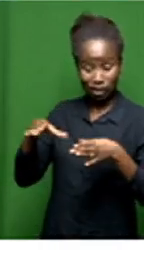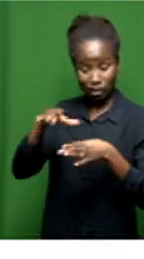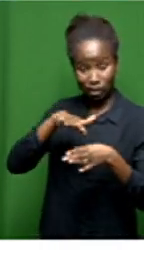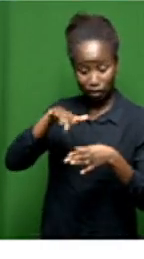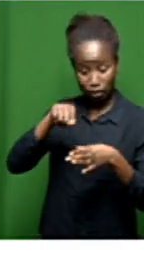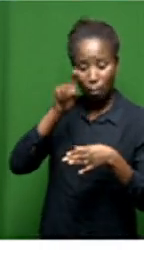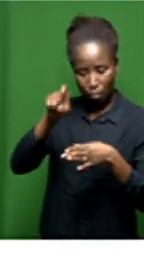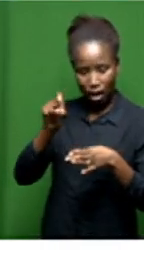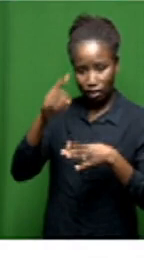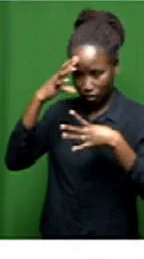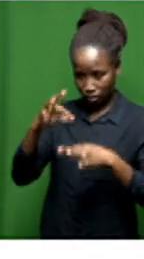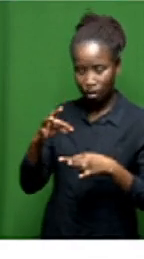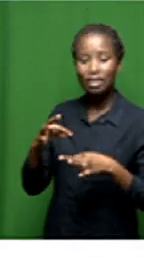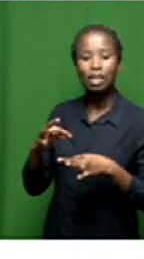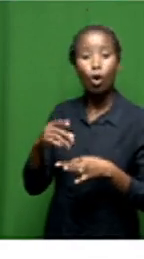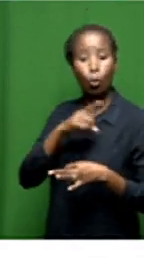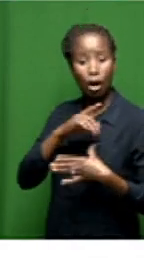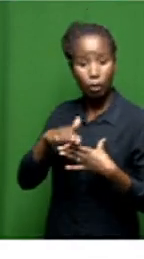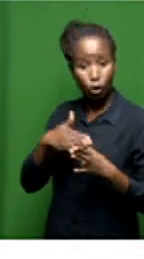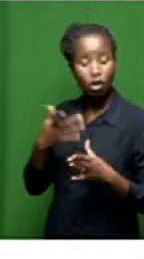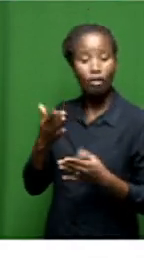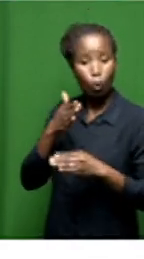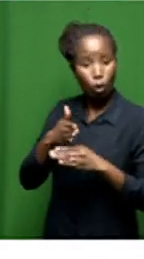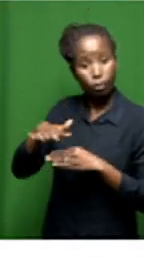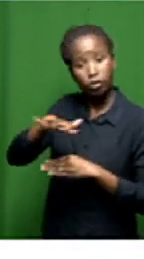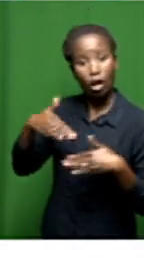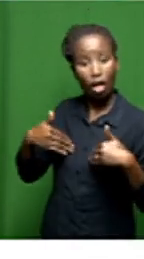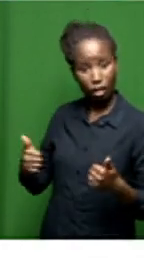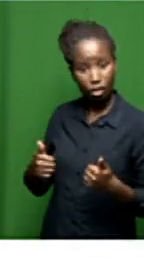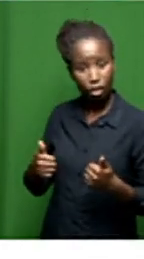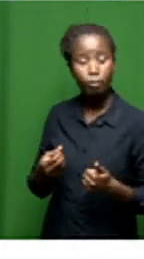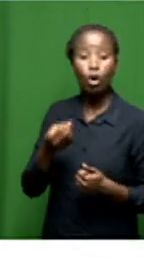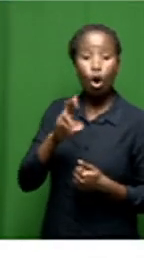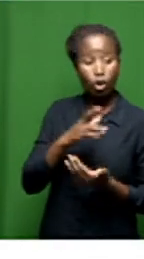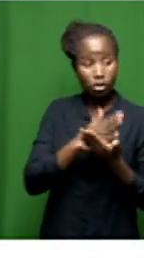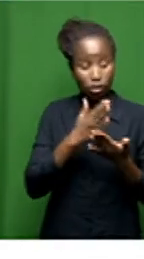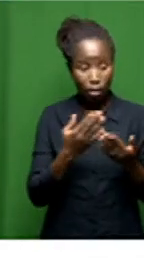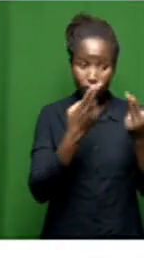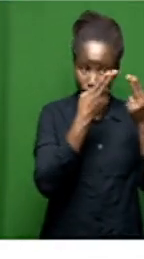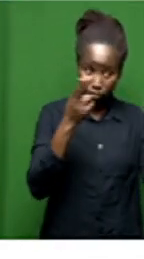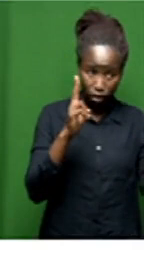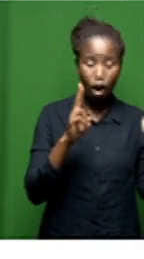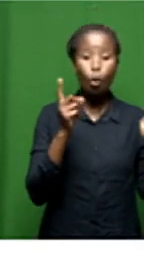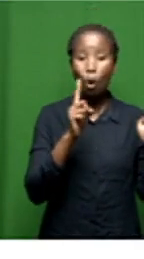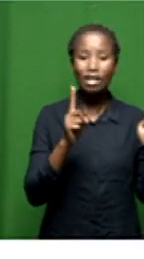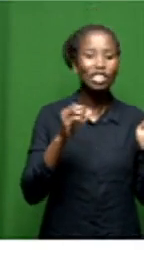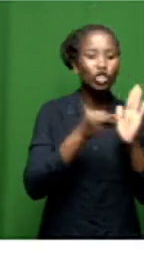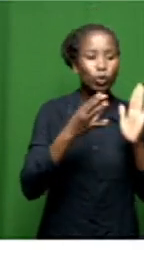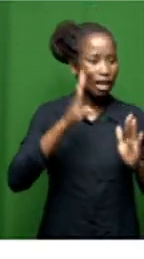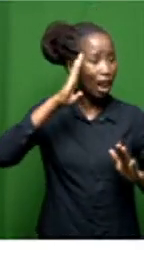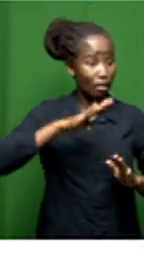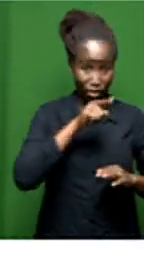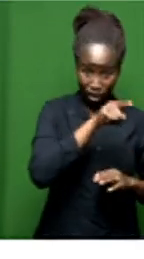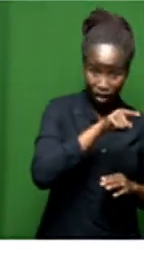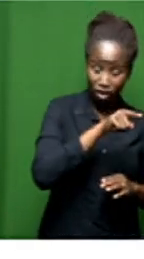take a decision due to the occupational health risk, or a university totally dependent on campus residences or people living in